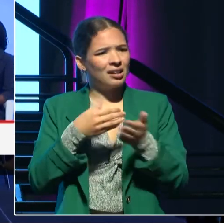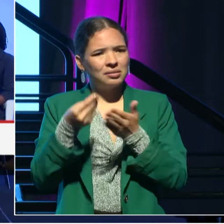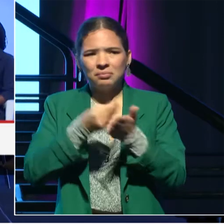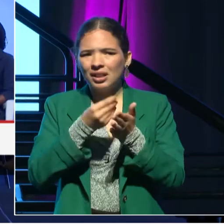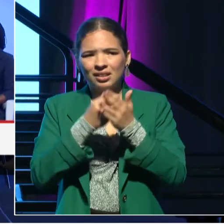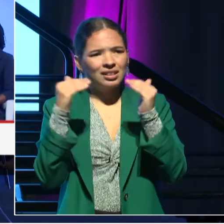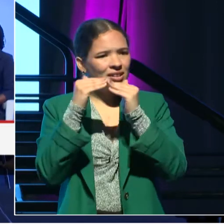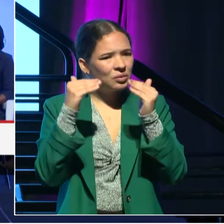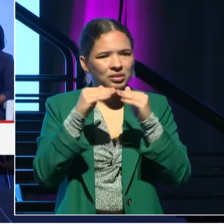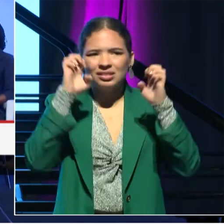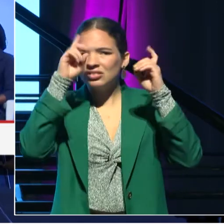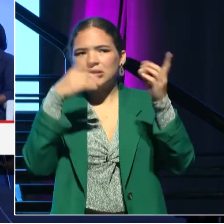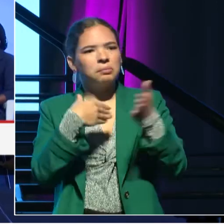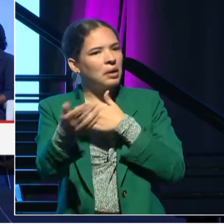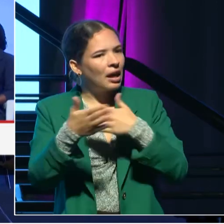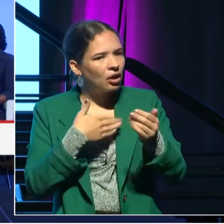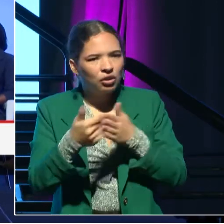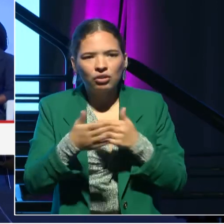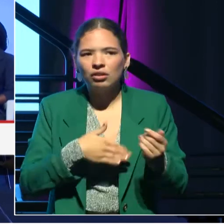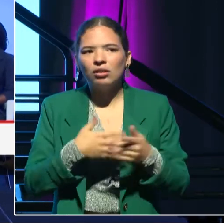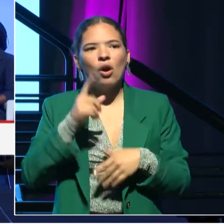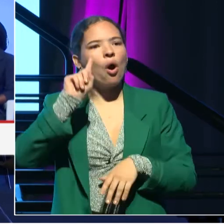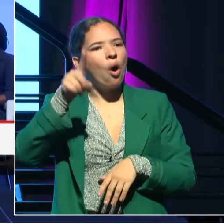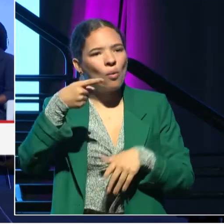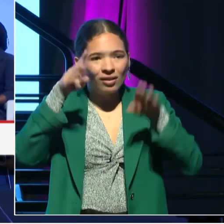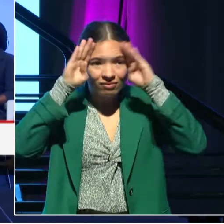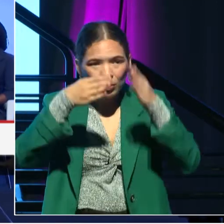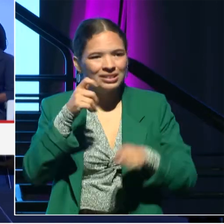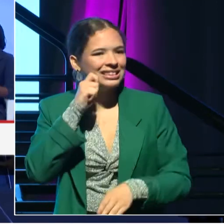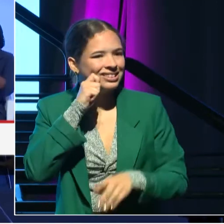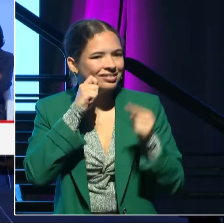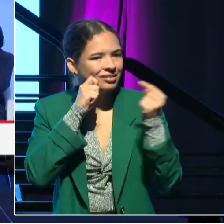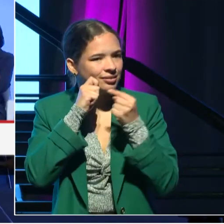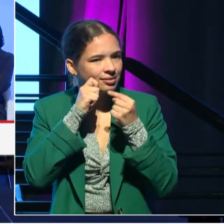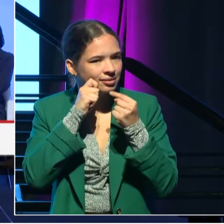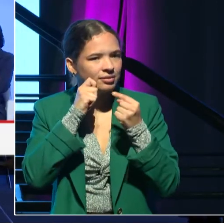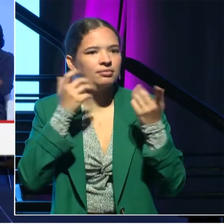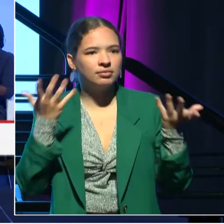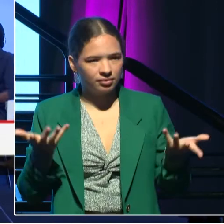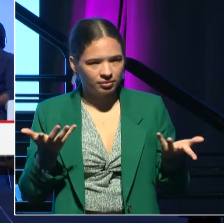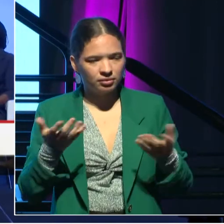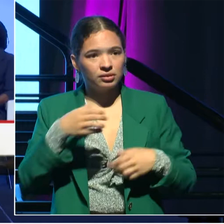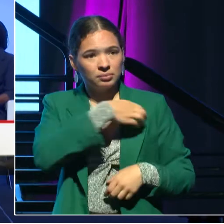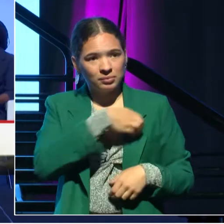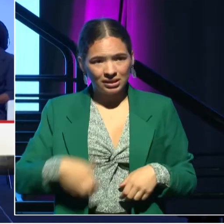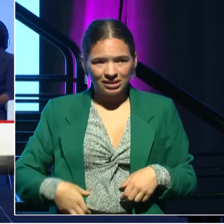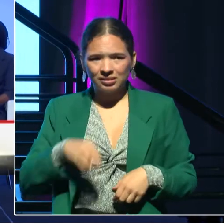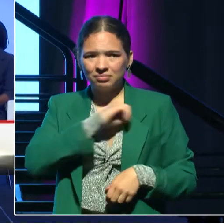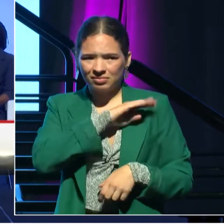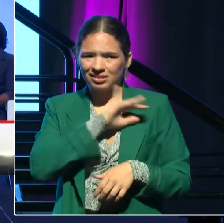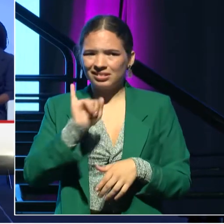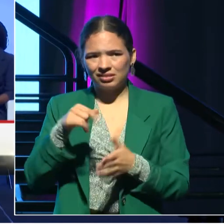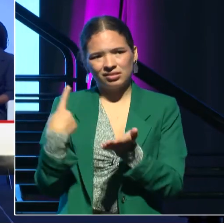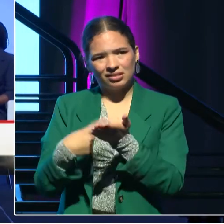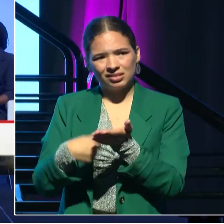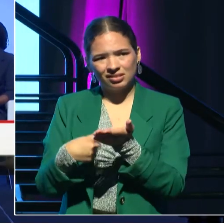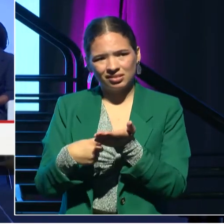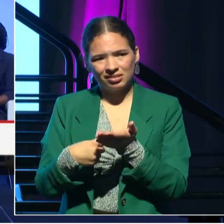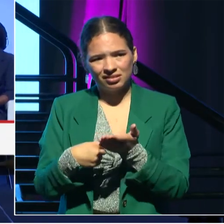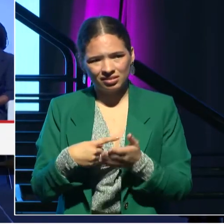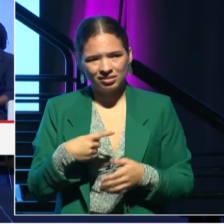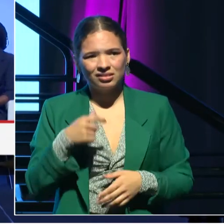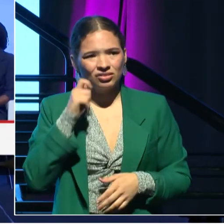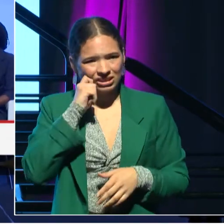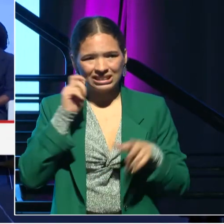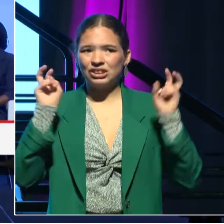background. It's a race issue. And Mayor, we're going to have real conversation today, right? Because we know that racial justice issues play a role in